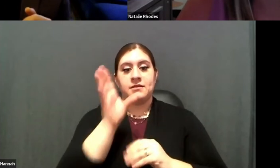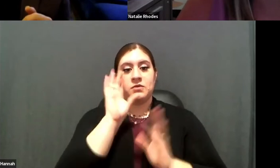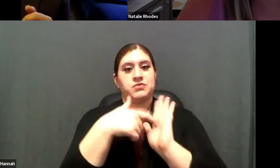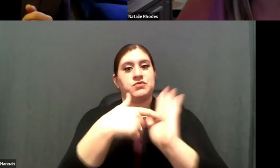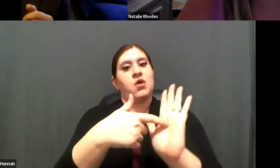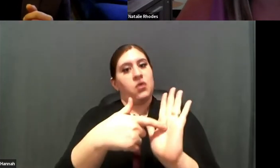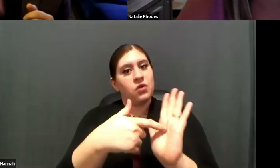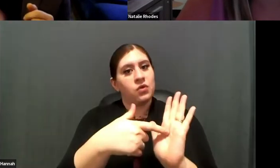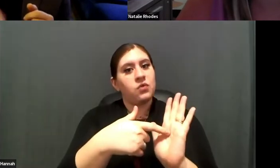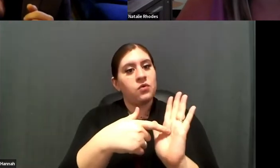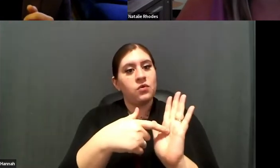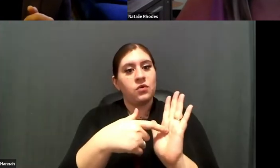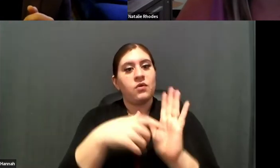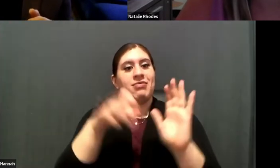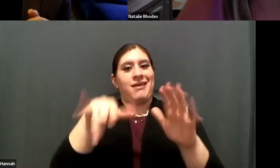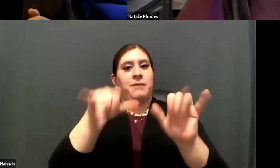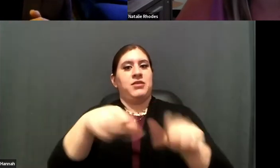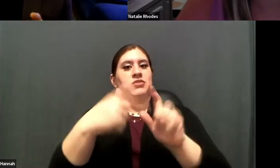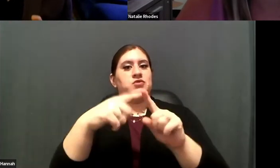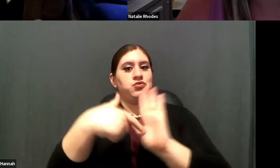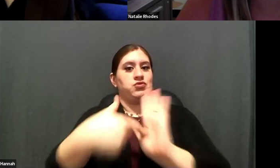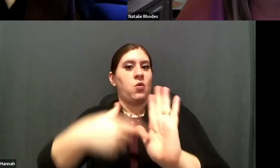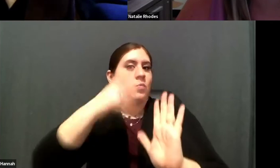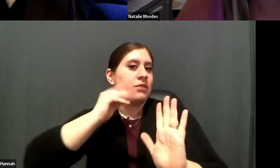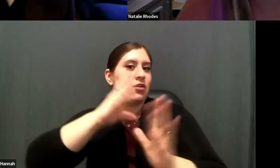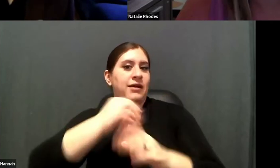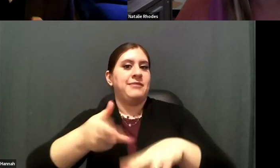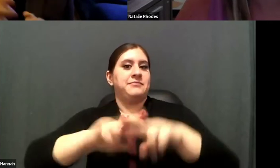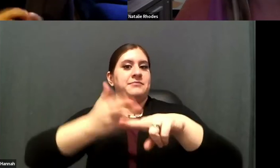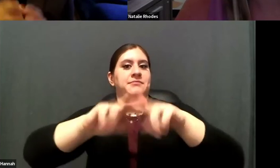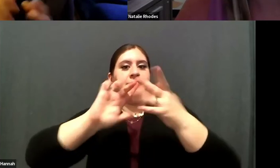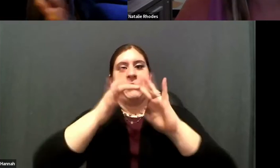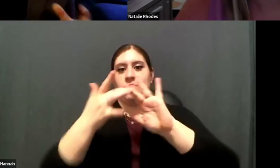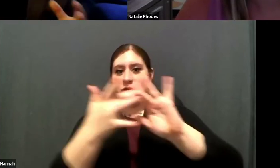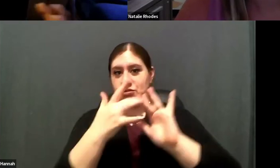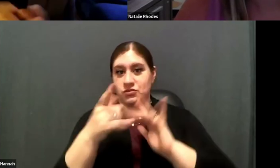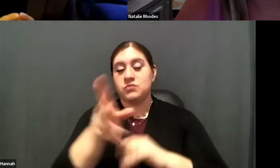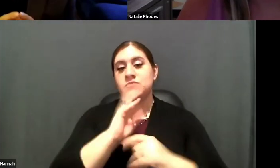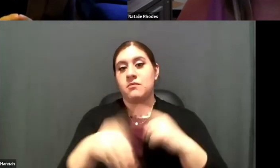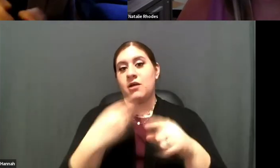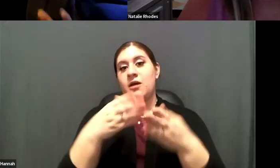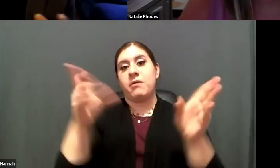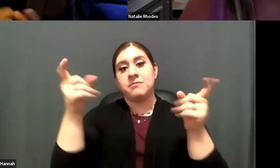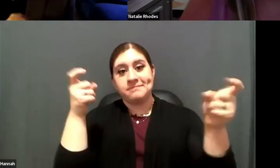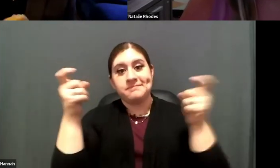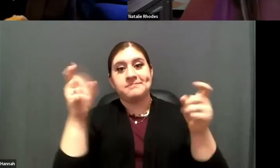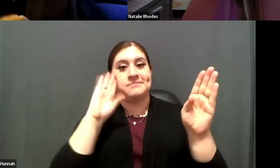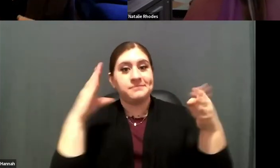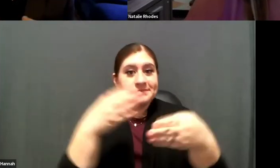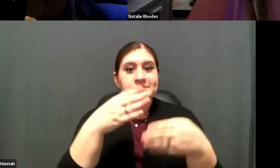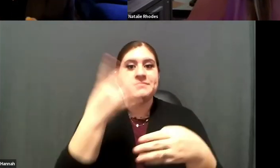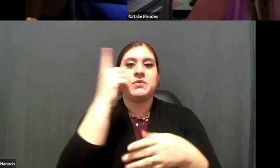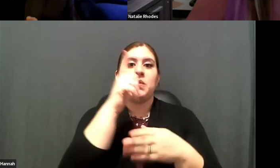experience and that ability to build networks. When you're talking about public administration,